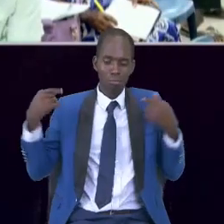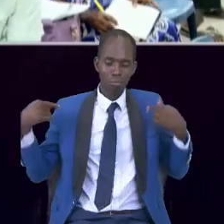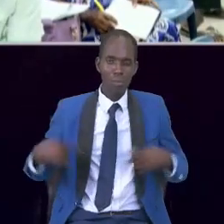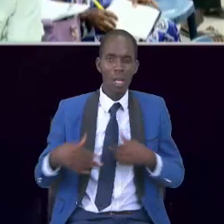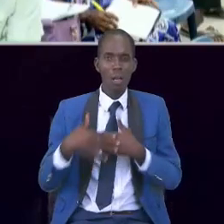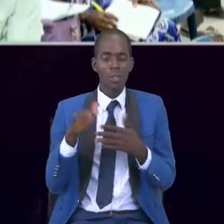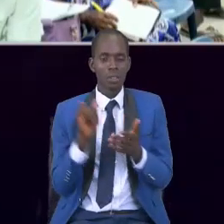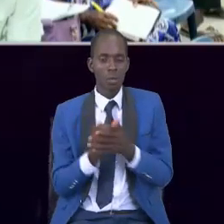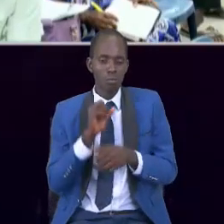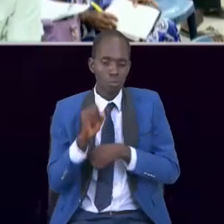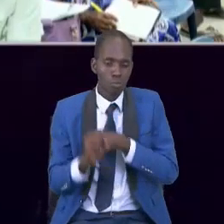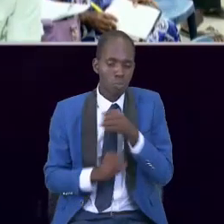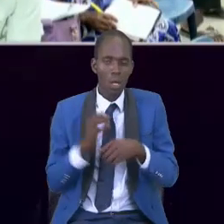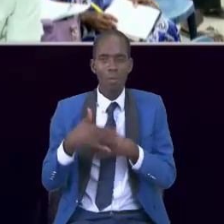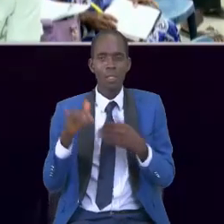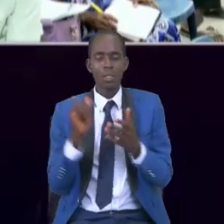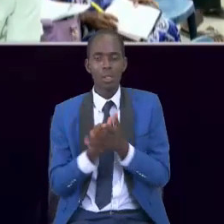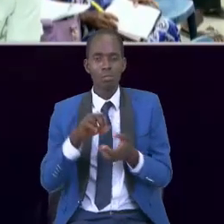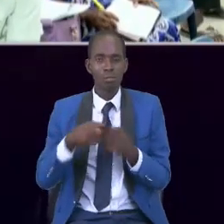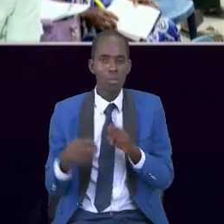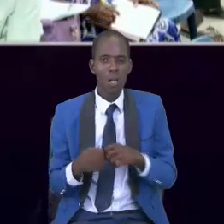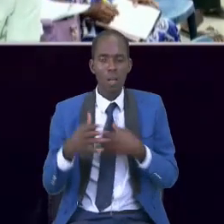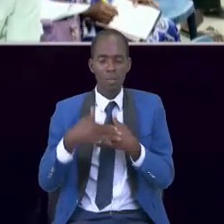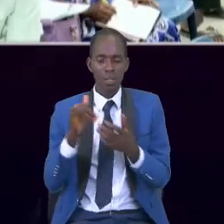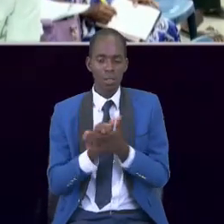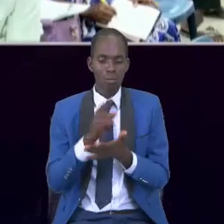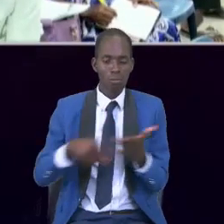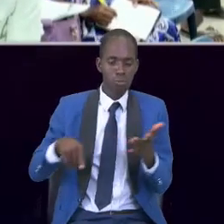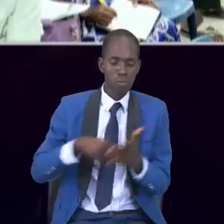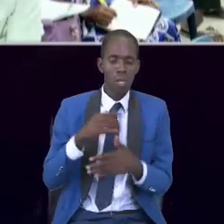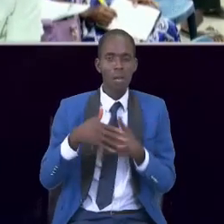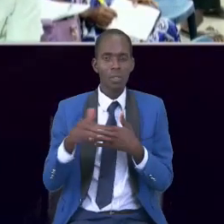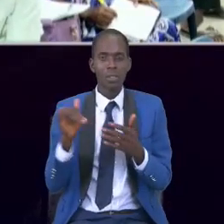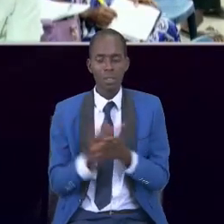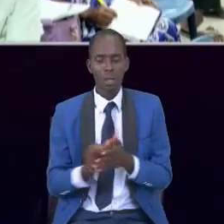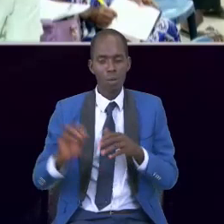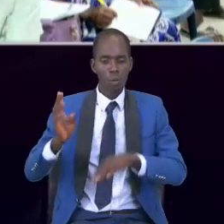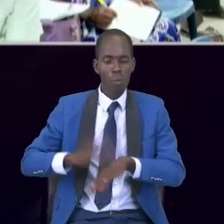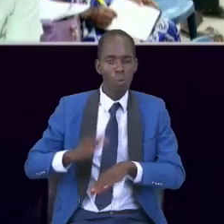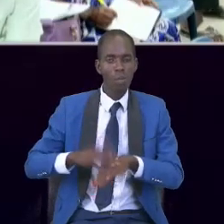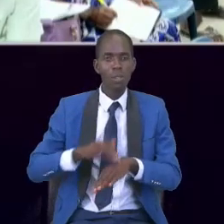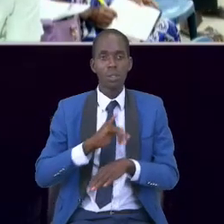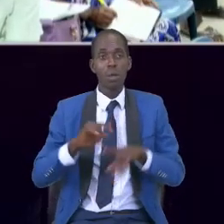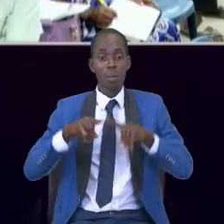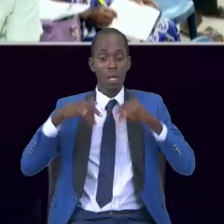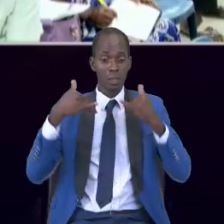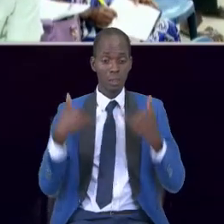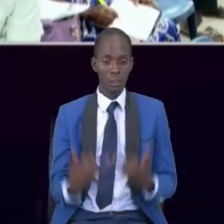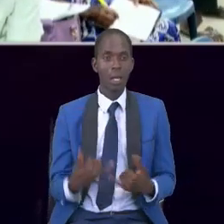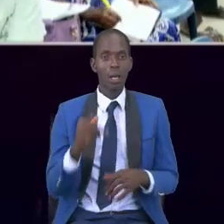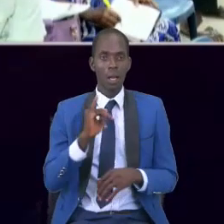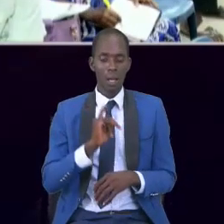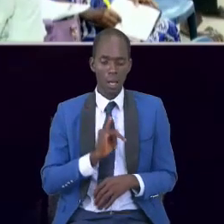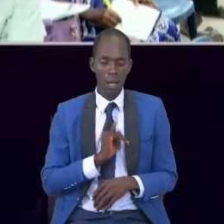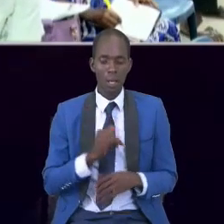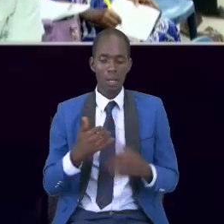after that correction, after that chastisement, but now I have kept thy word. The chastisement,